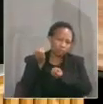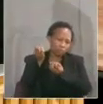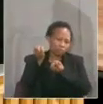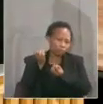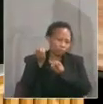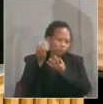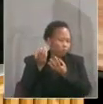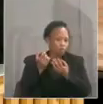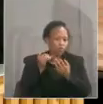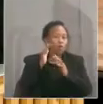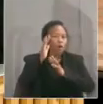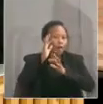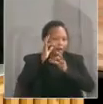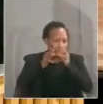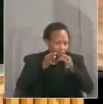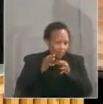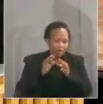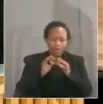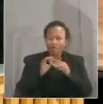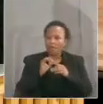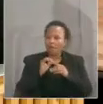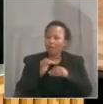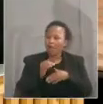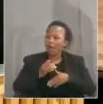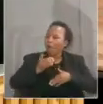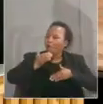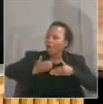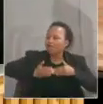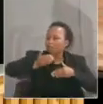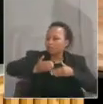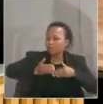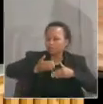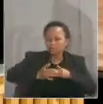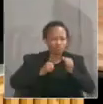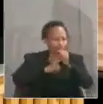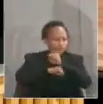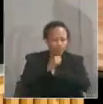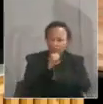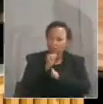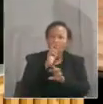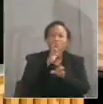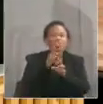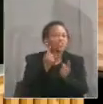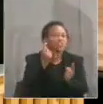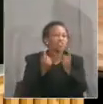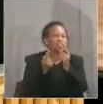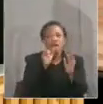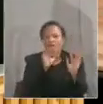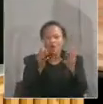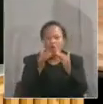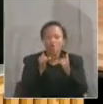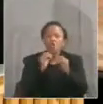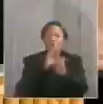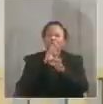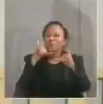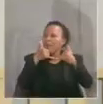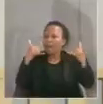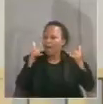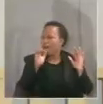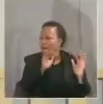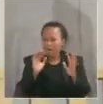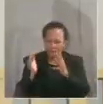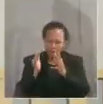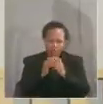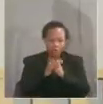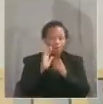how often these structures reported to each other and what the reporting line was? So you would